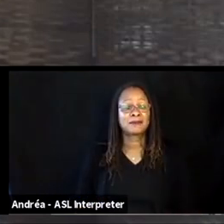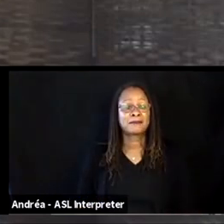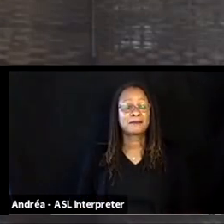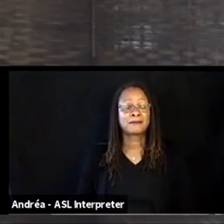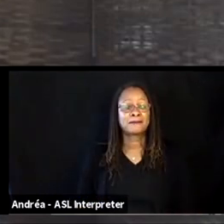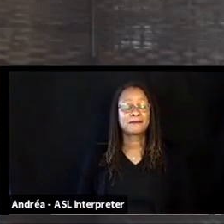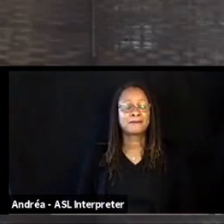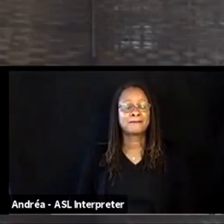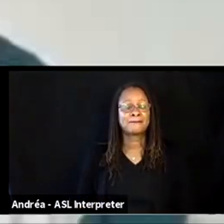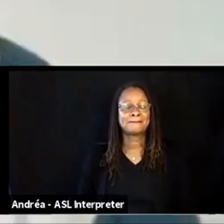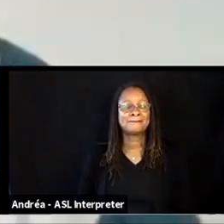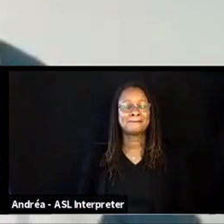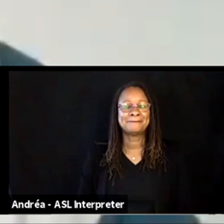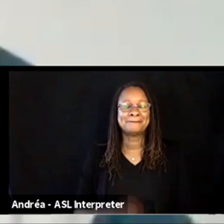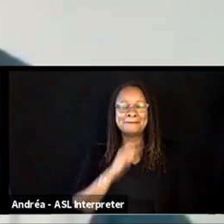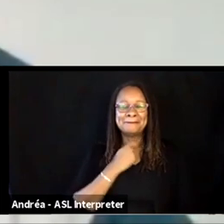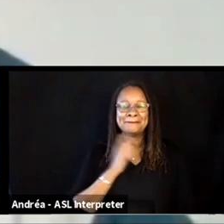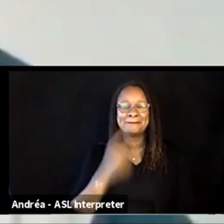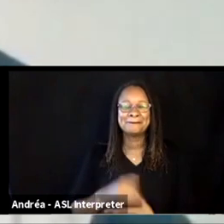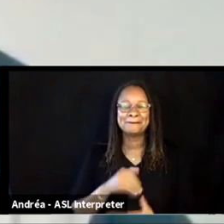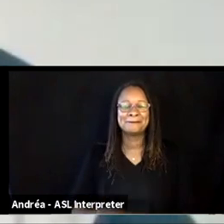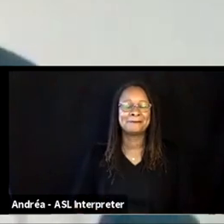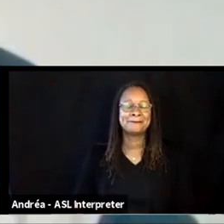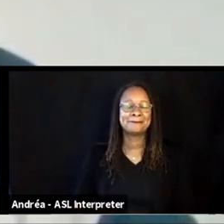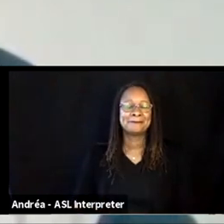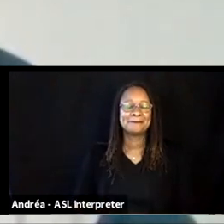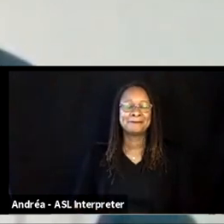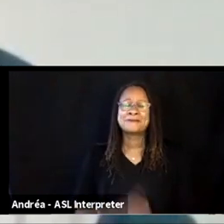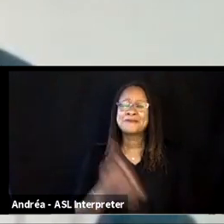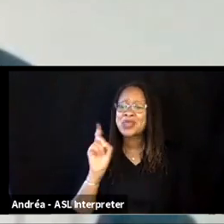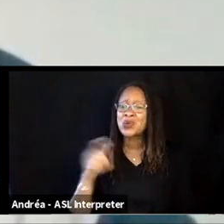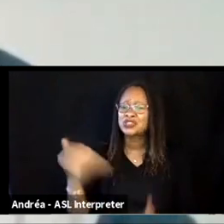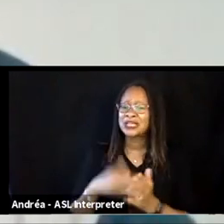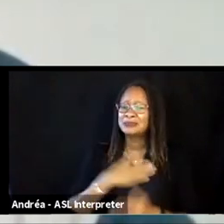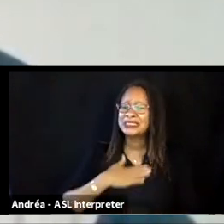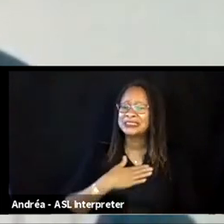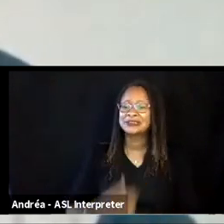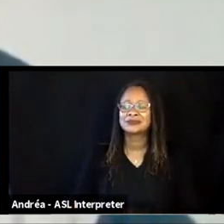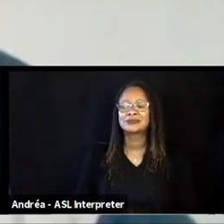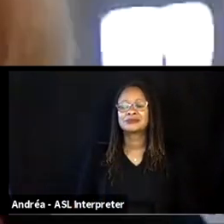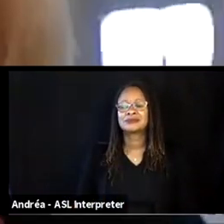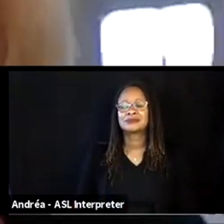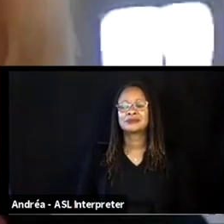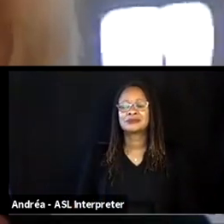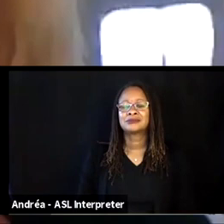And you're on mute. Yeah. Sorry. So is it how? What was the start of the question?